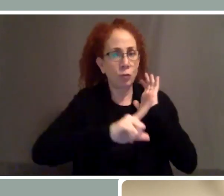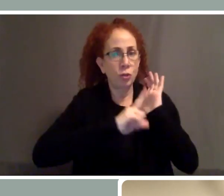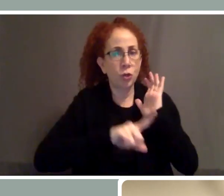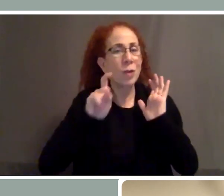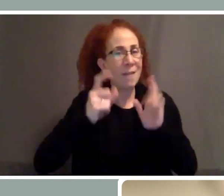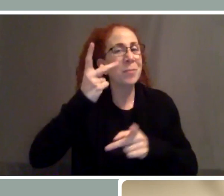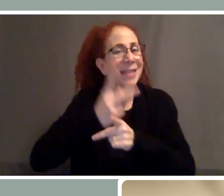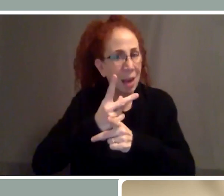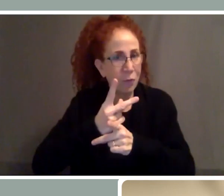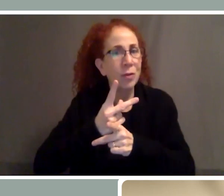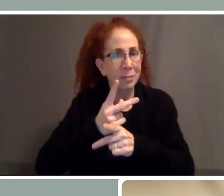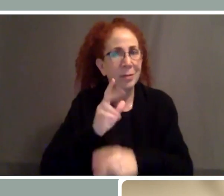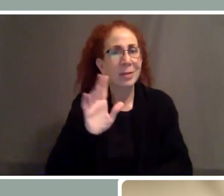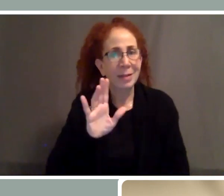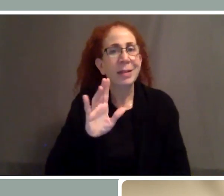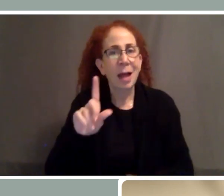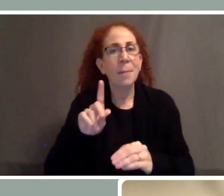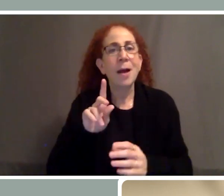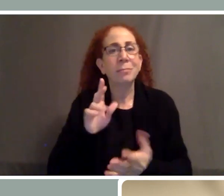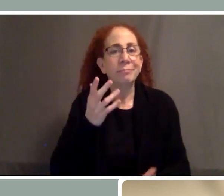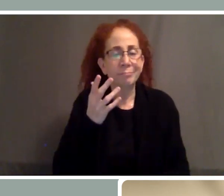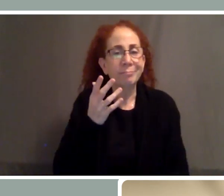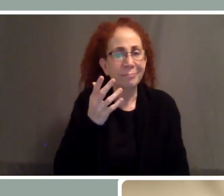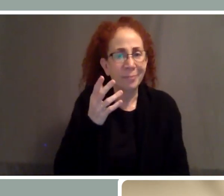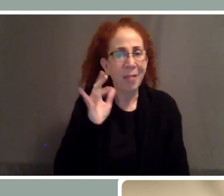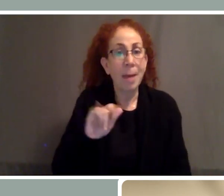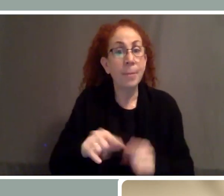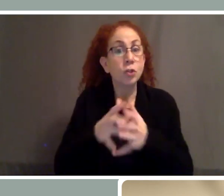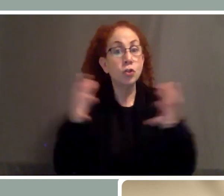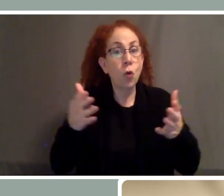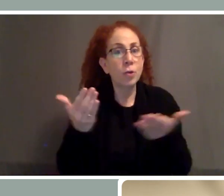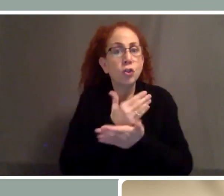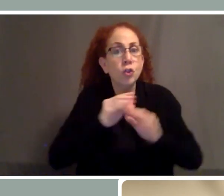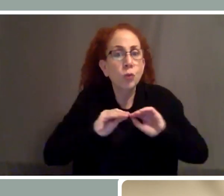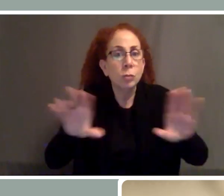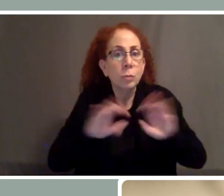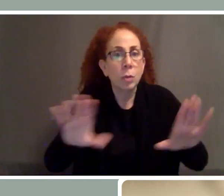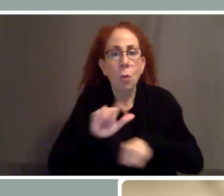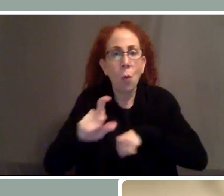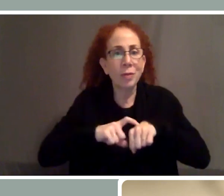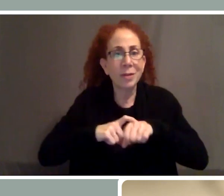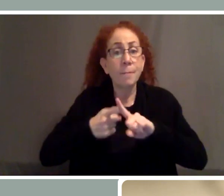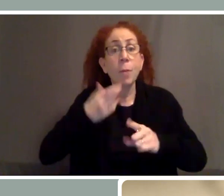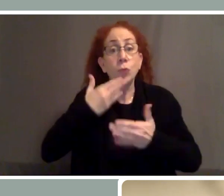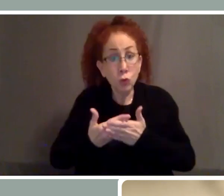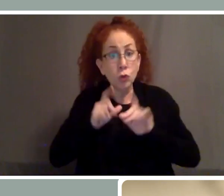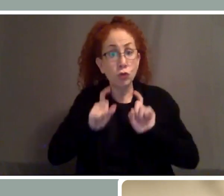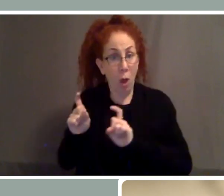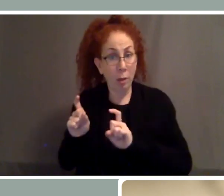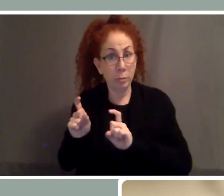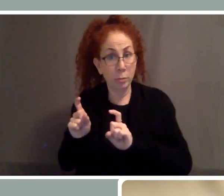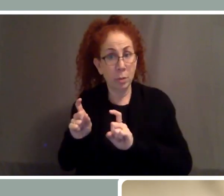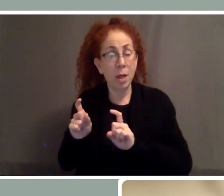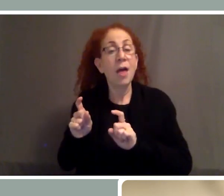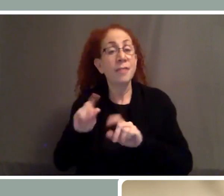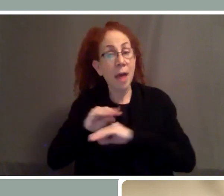applying very early research to the clinic. But there's so much coming out all the time from well-done trials that are really